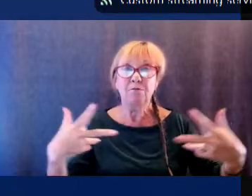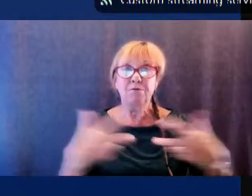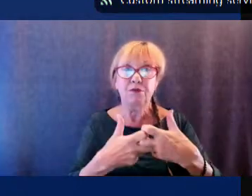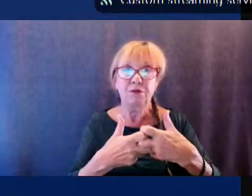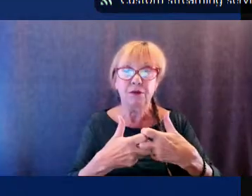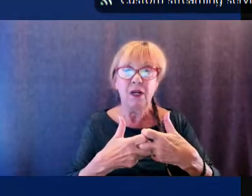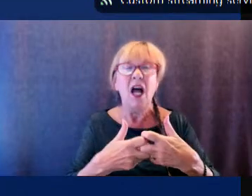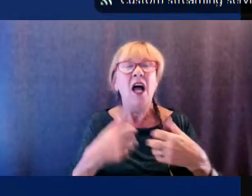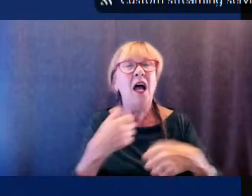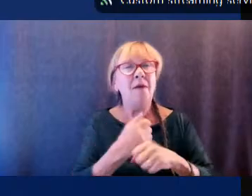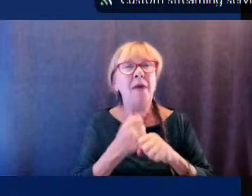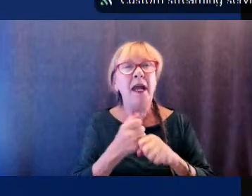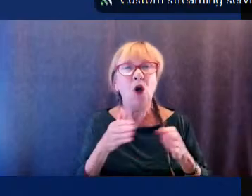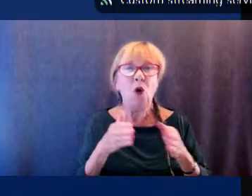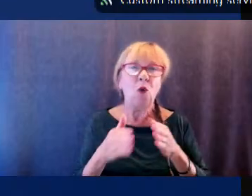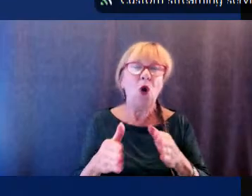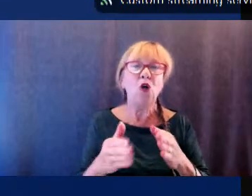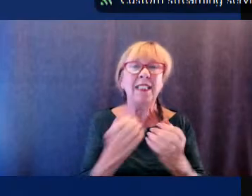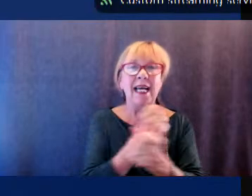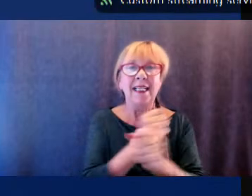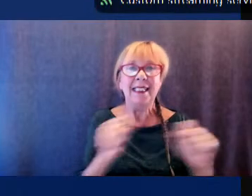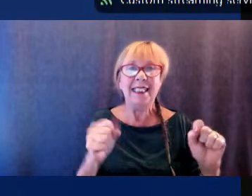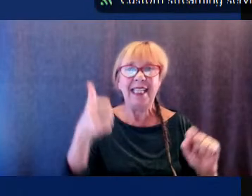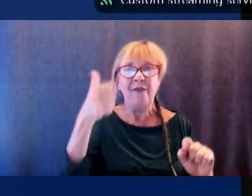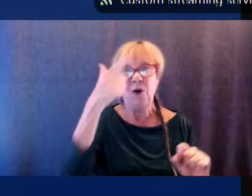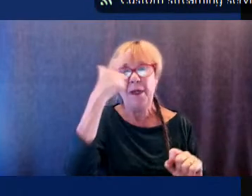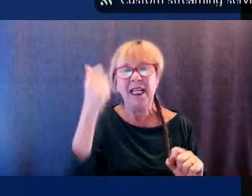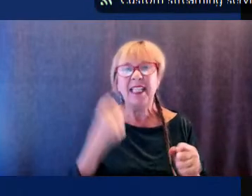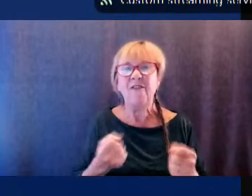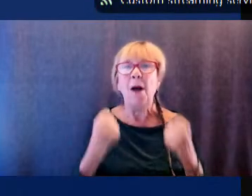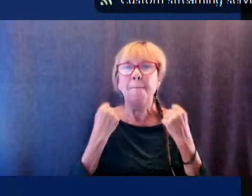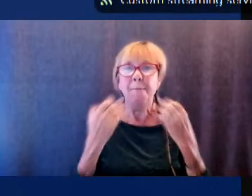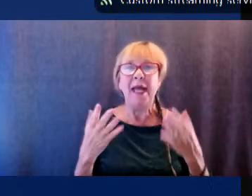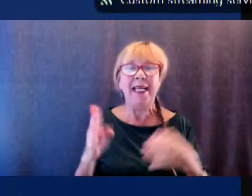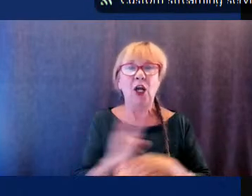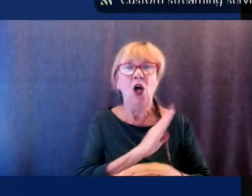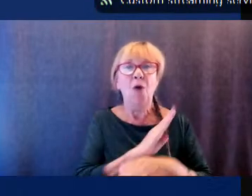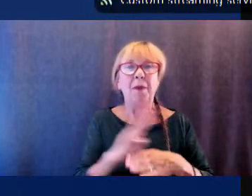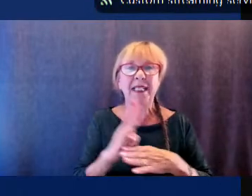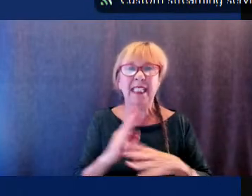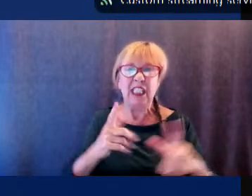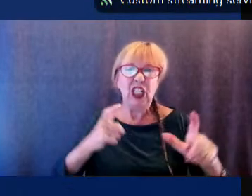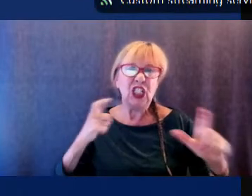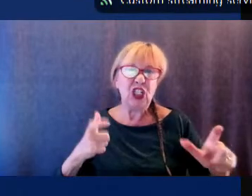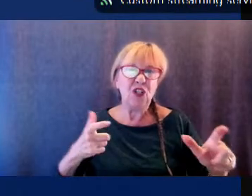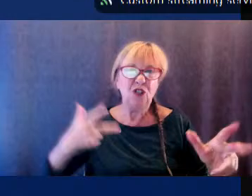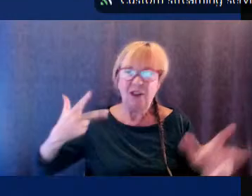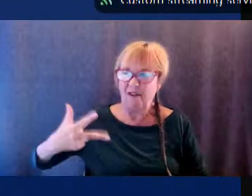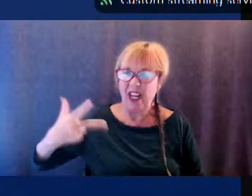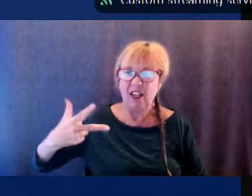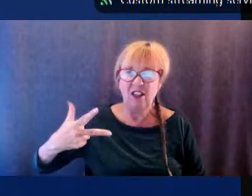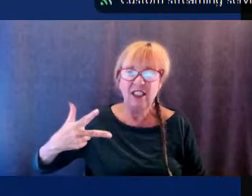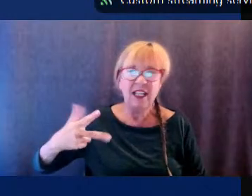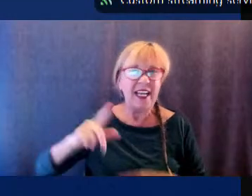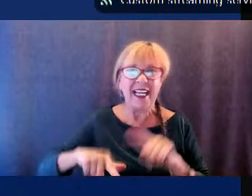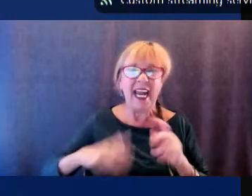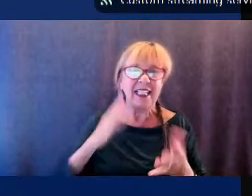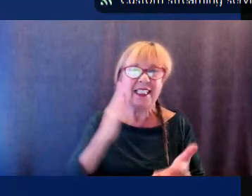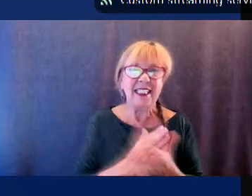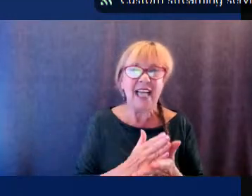roads safer, especially when we have commercial vehicles driving around. Those vehicles can't stop as fast as vehicle or cars